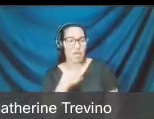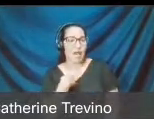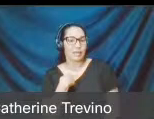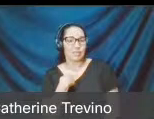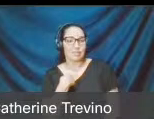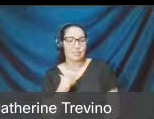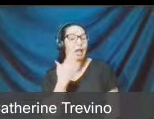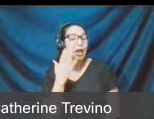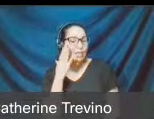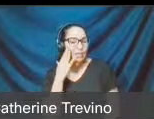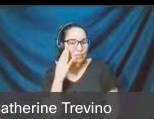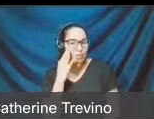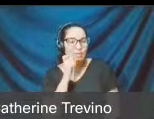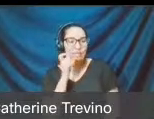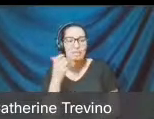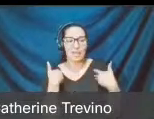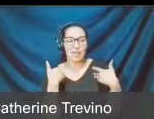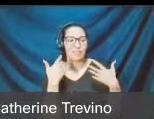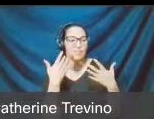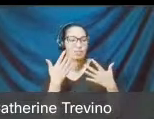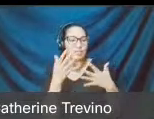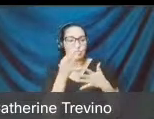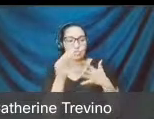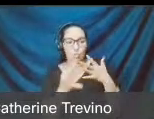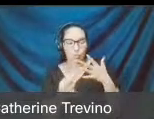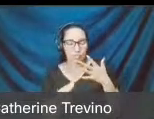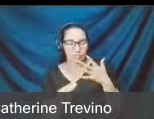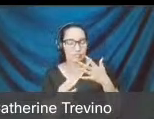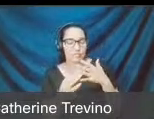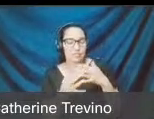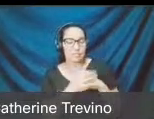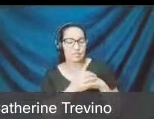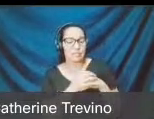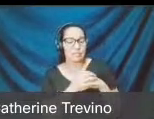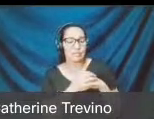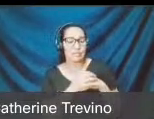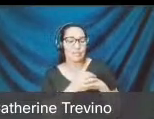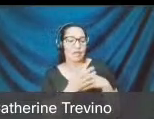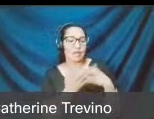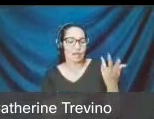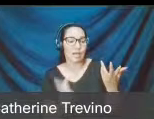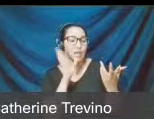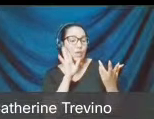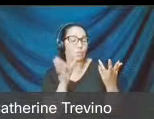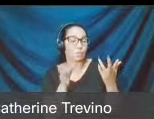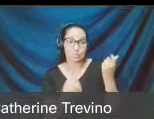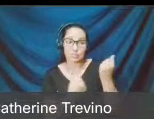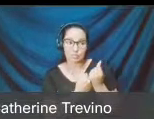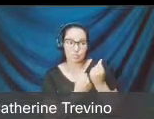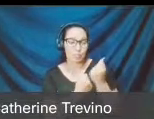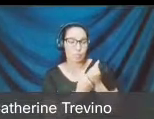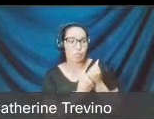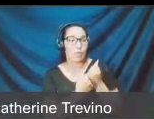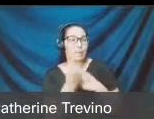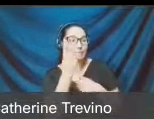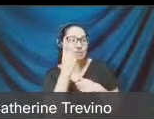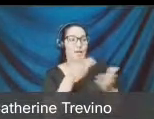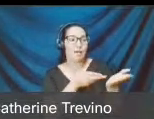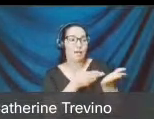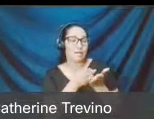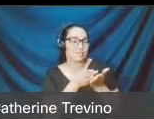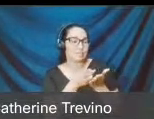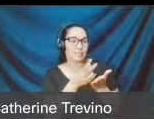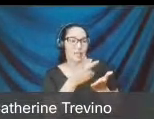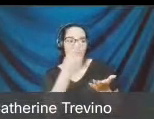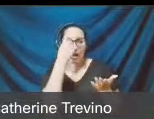I know we didn't have a choice, and I will support it, but I honestly, I